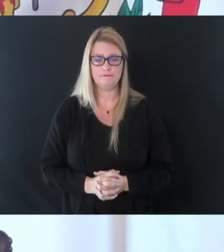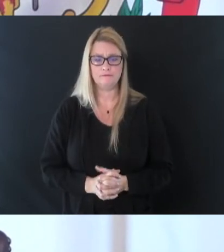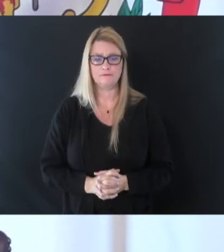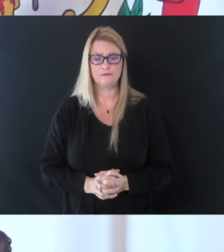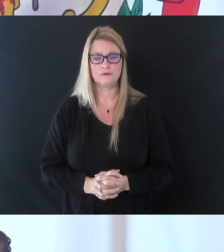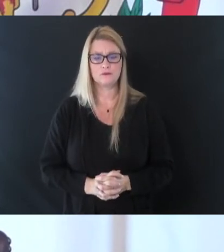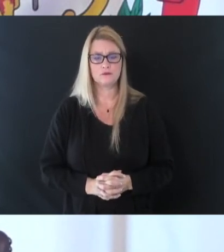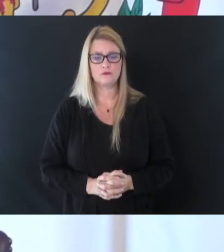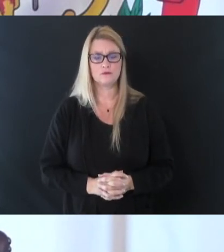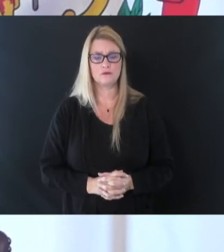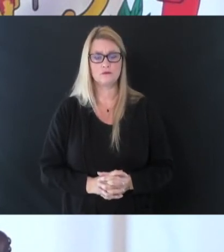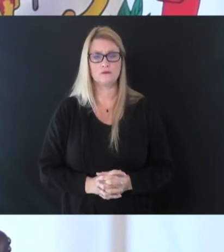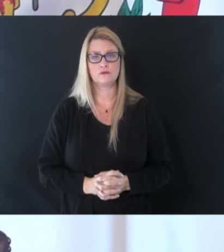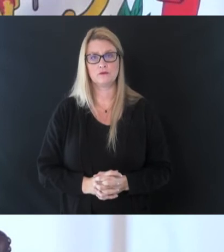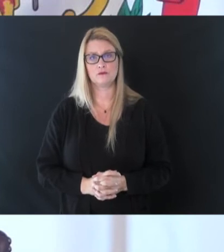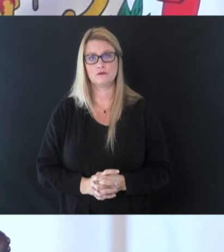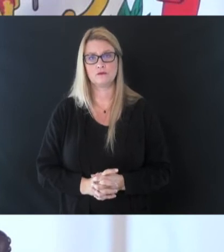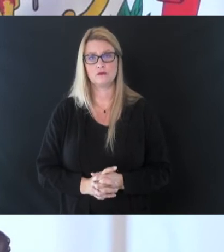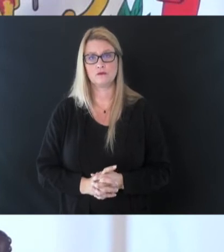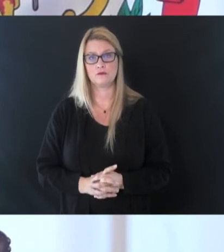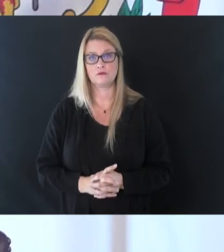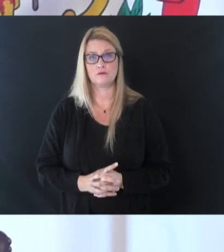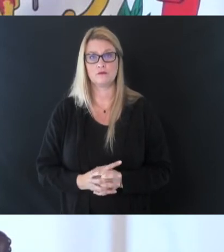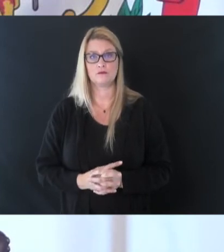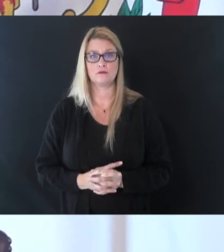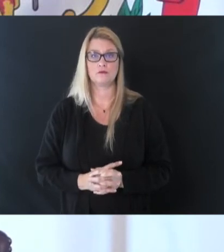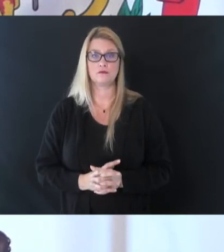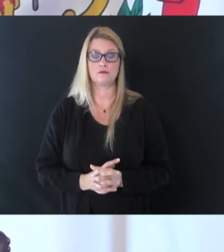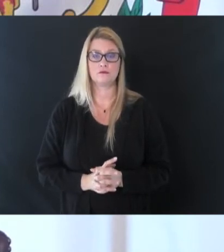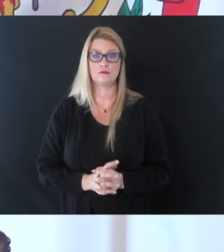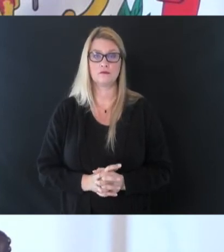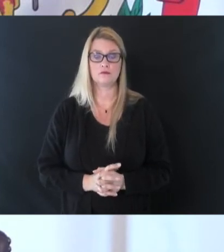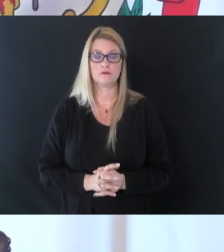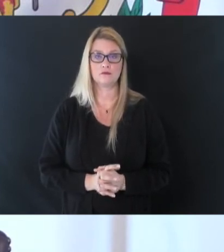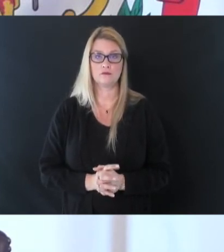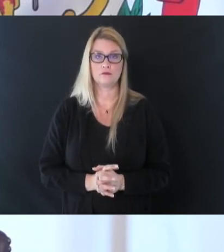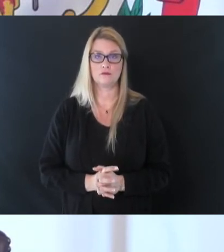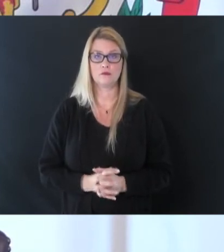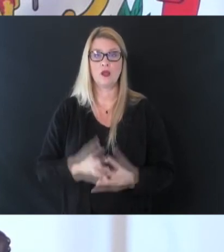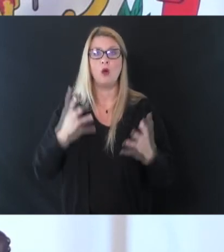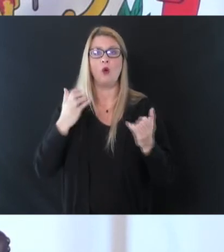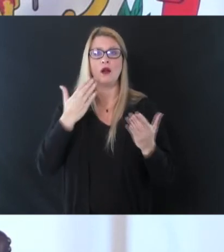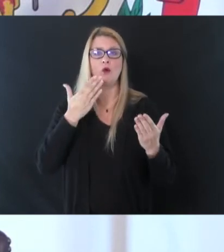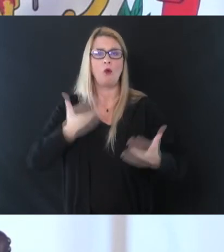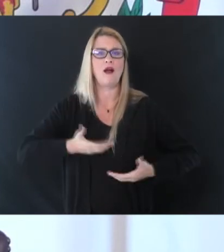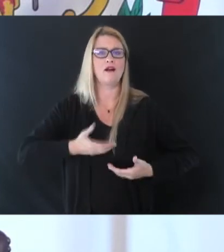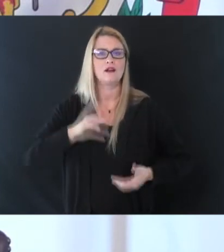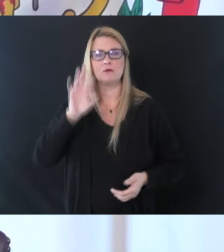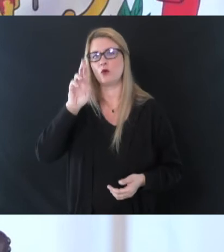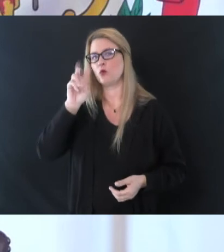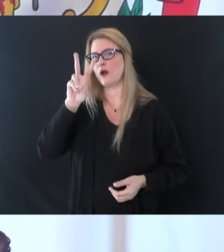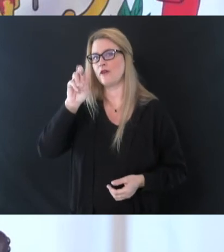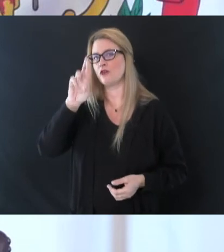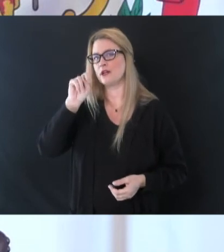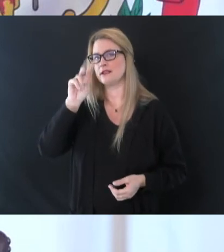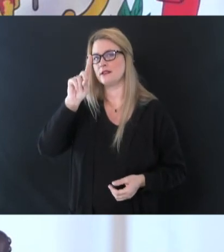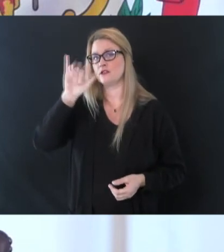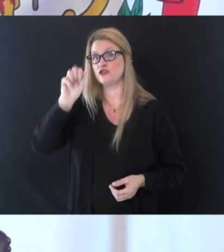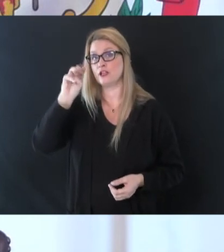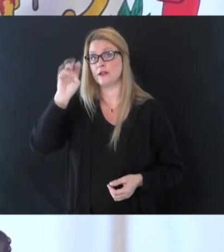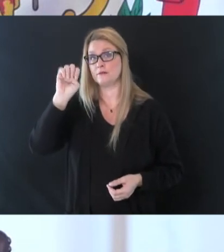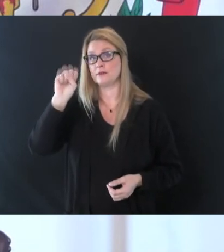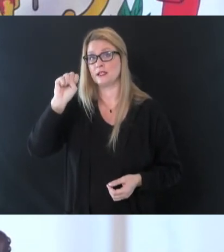I want to welcome, with us today, a great man, Reverend James Patterson is with us, and he is with